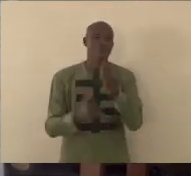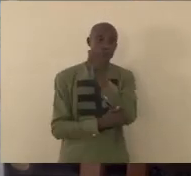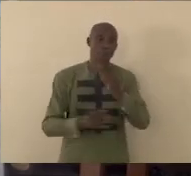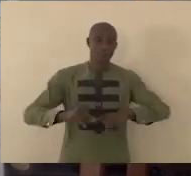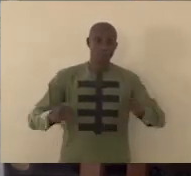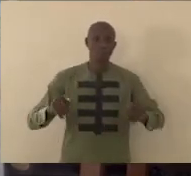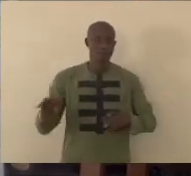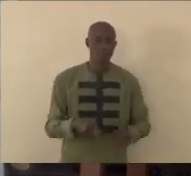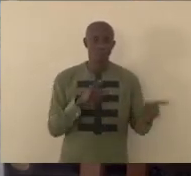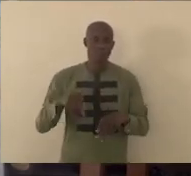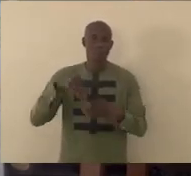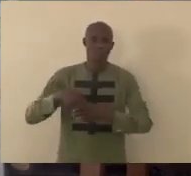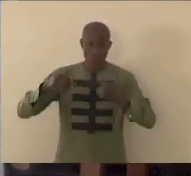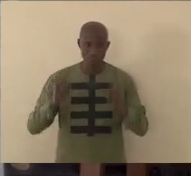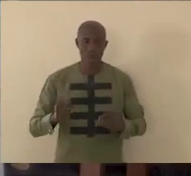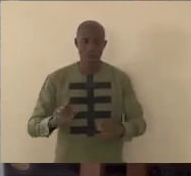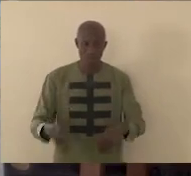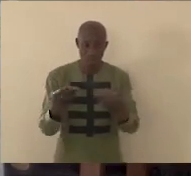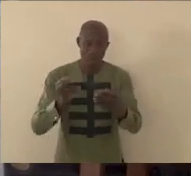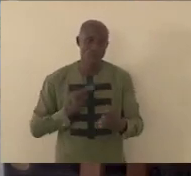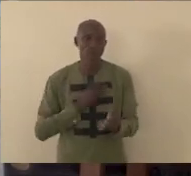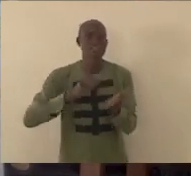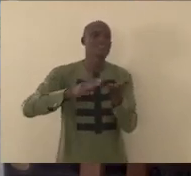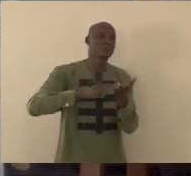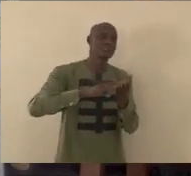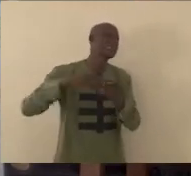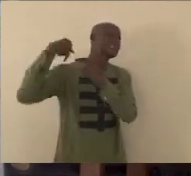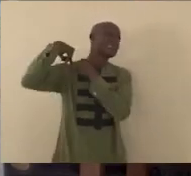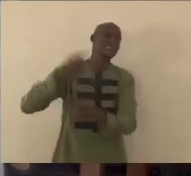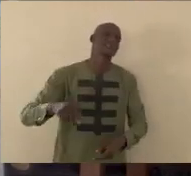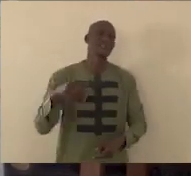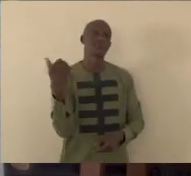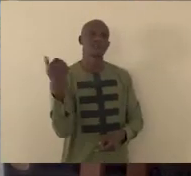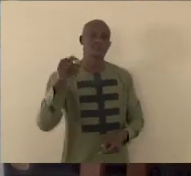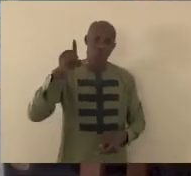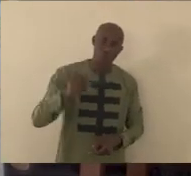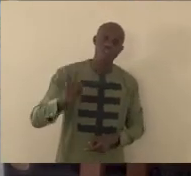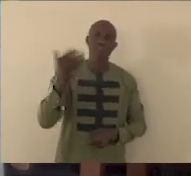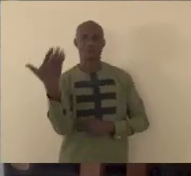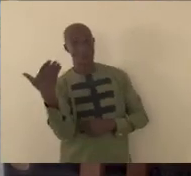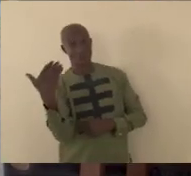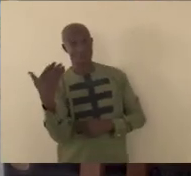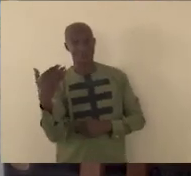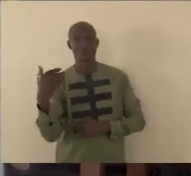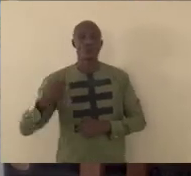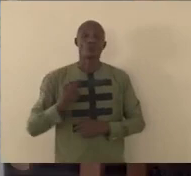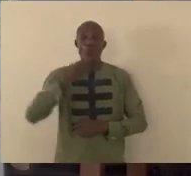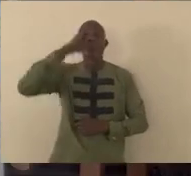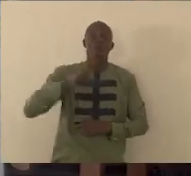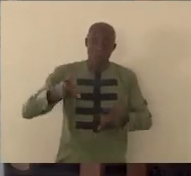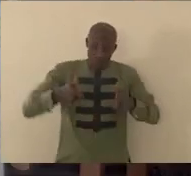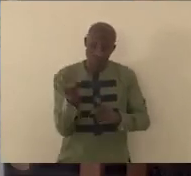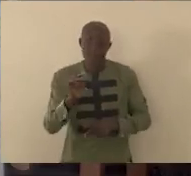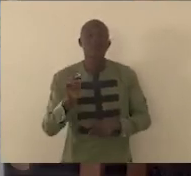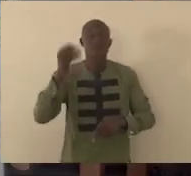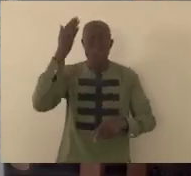in power has been giving us excuses since 2015. We must let them know that we have